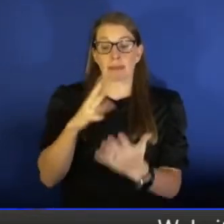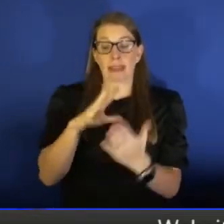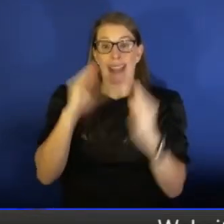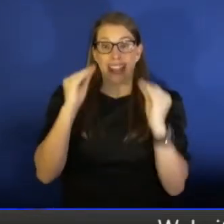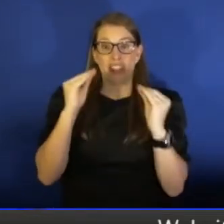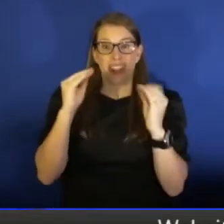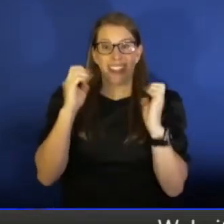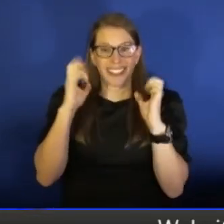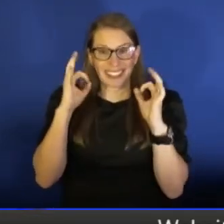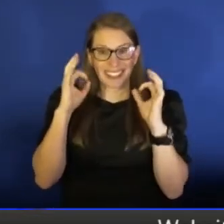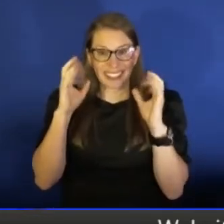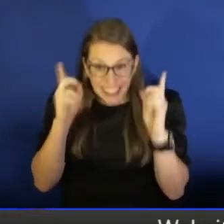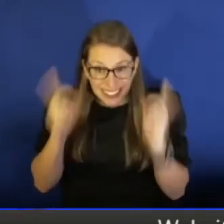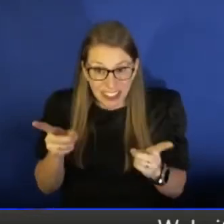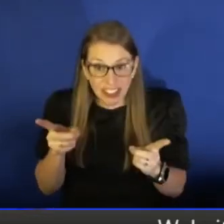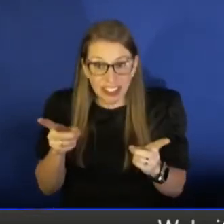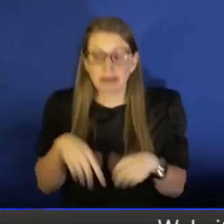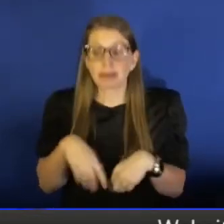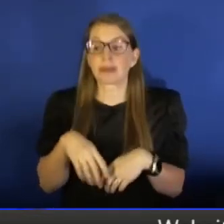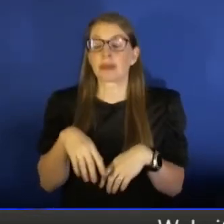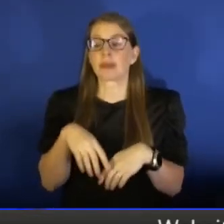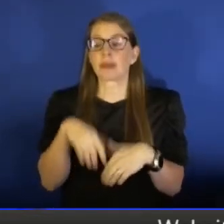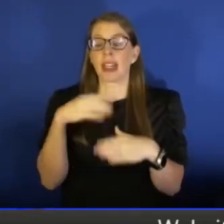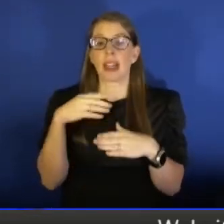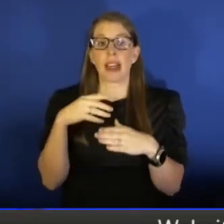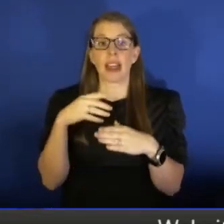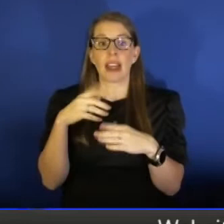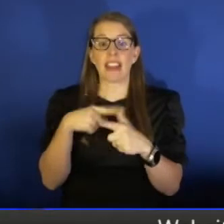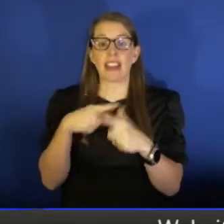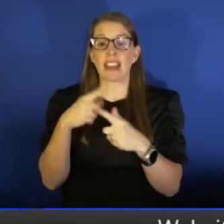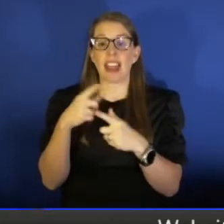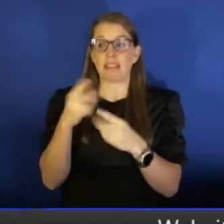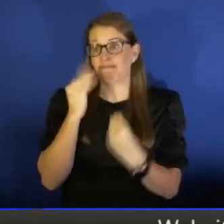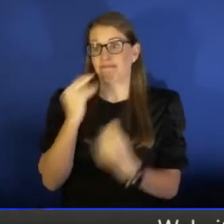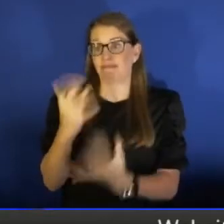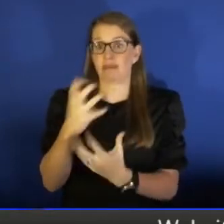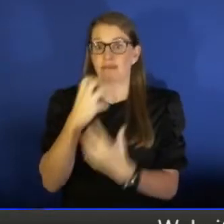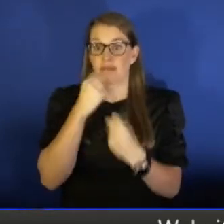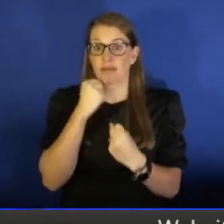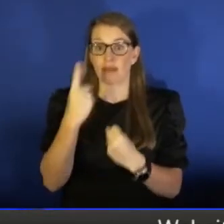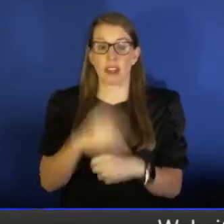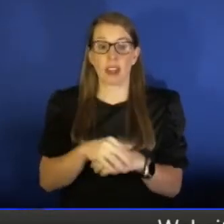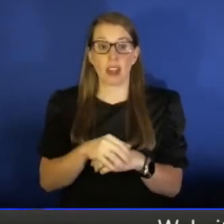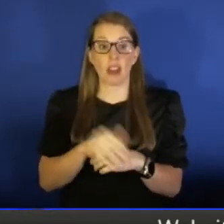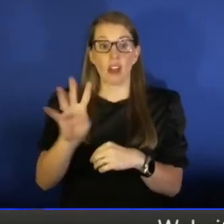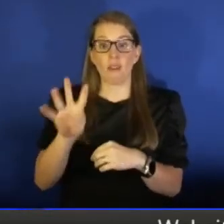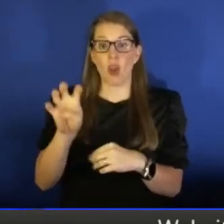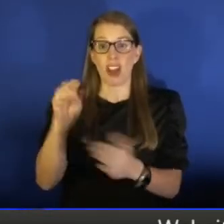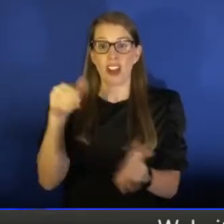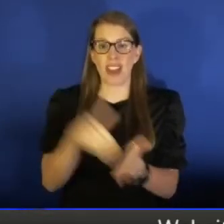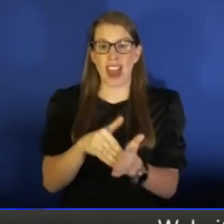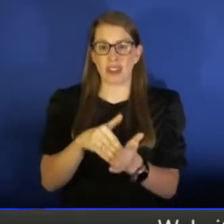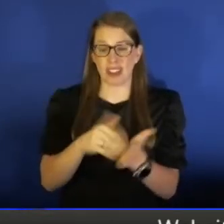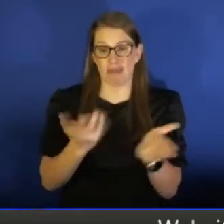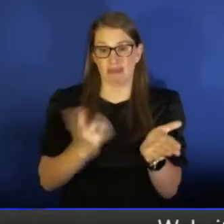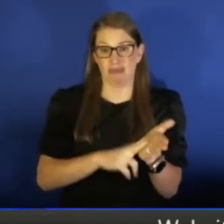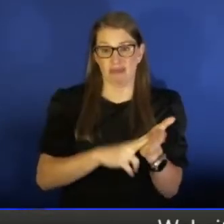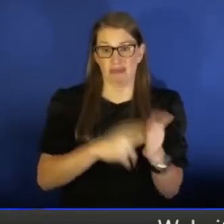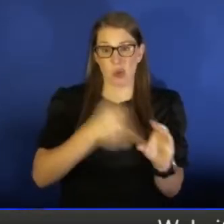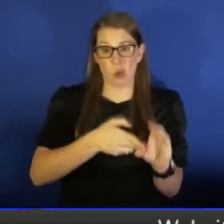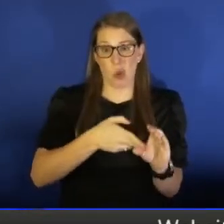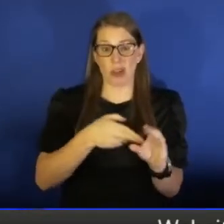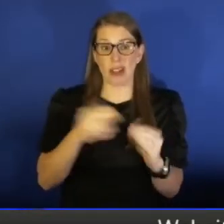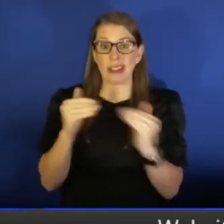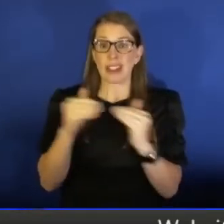decision with a loved one. And I think to date we have educated almost 400,000 high school students, and that equates to